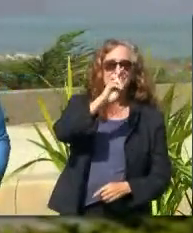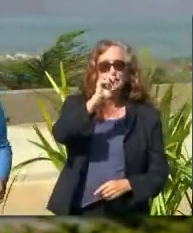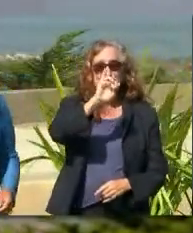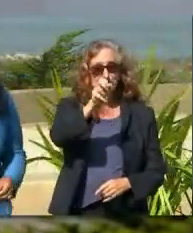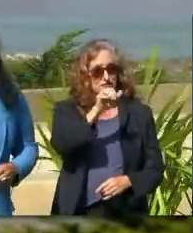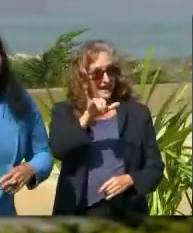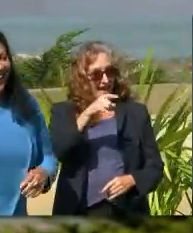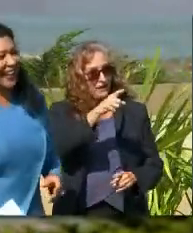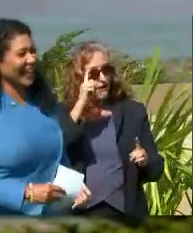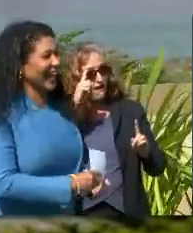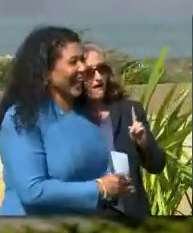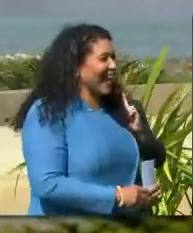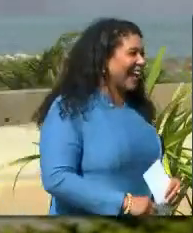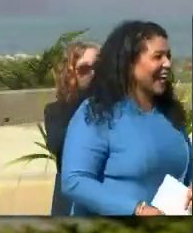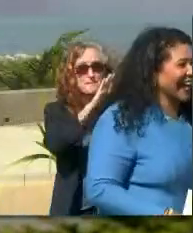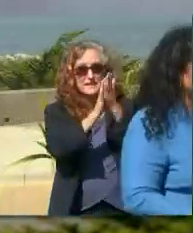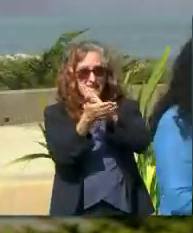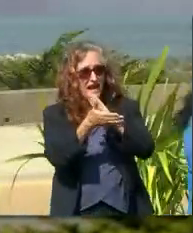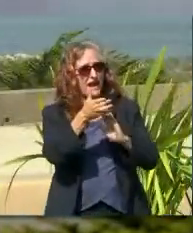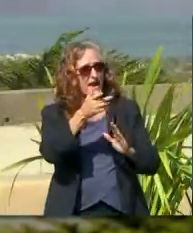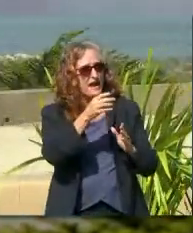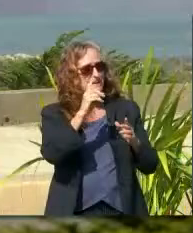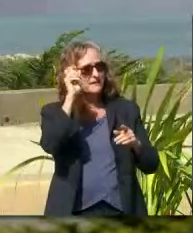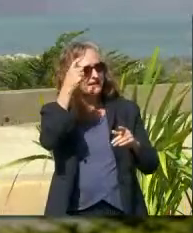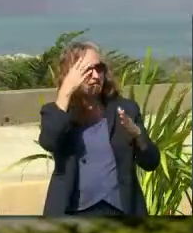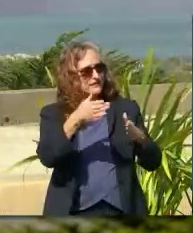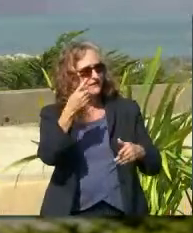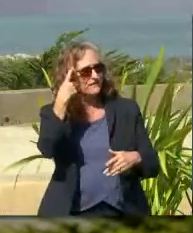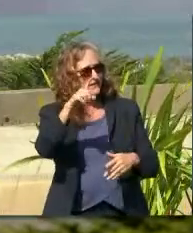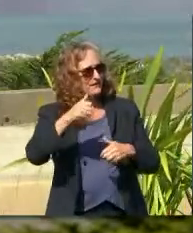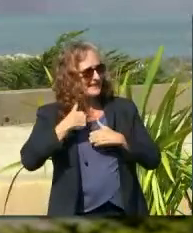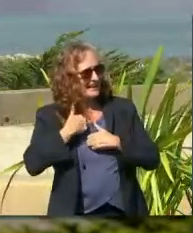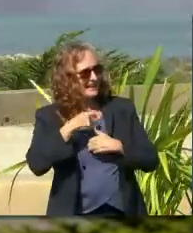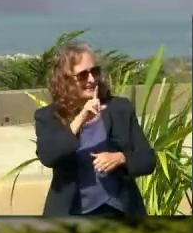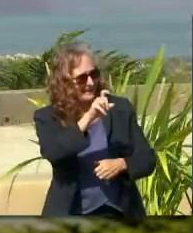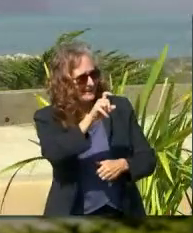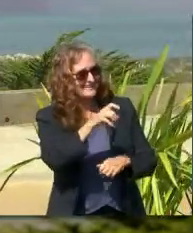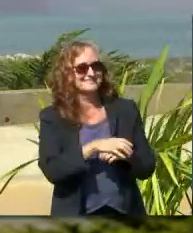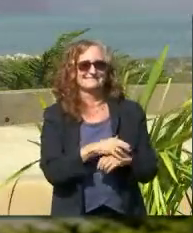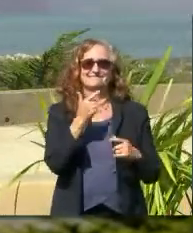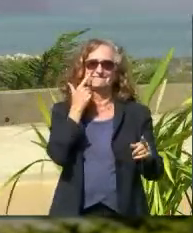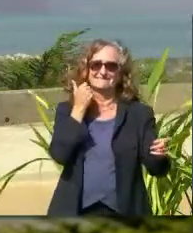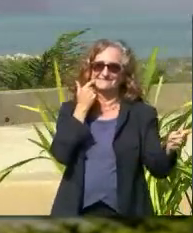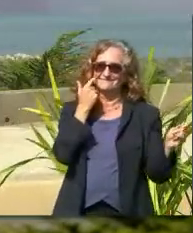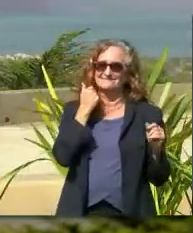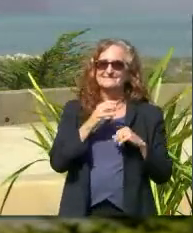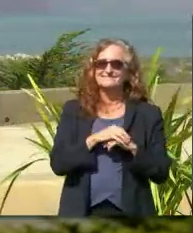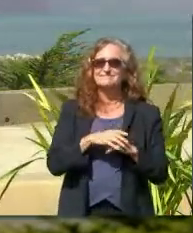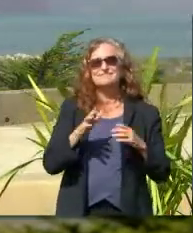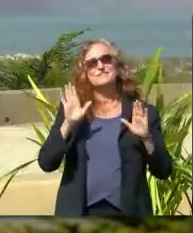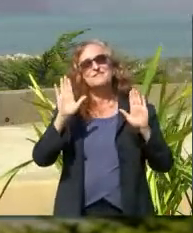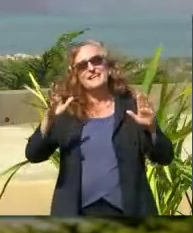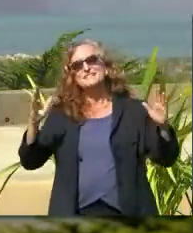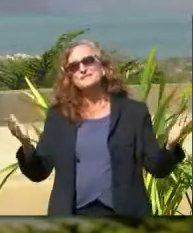had aspirations going north, but it's great to be here today with all of you